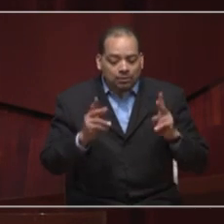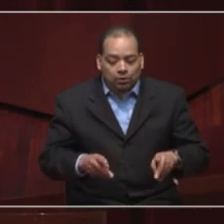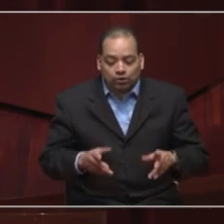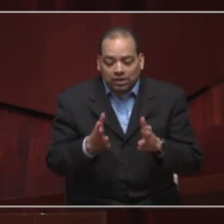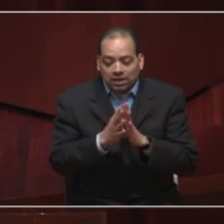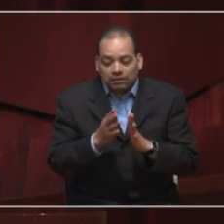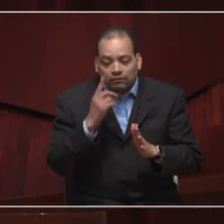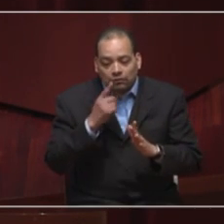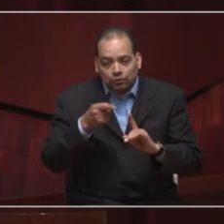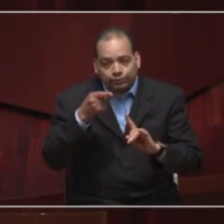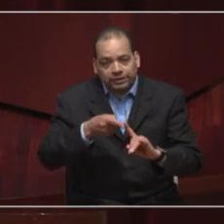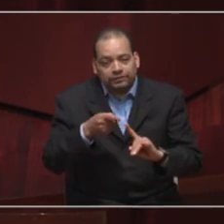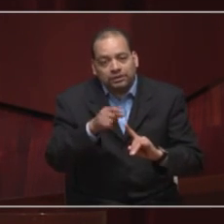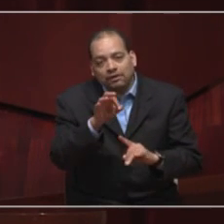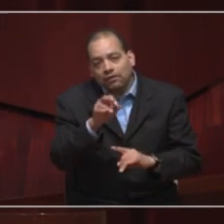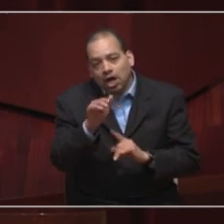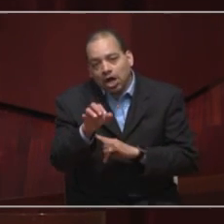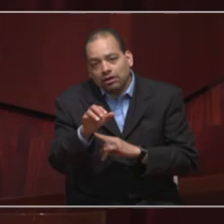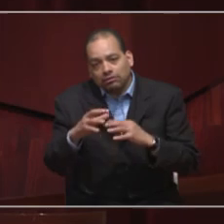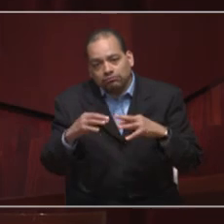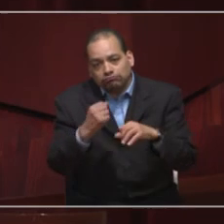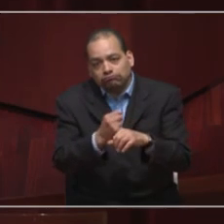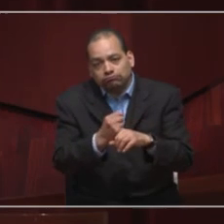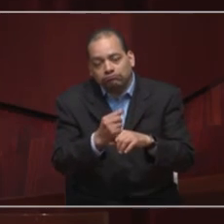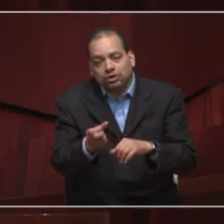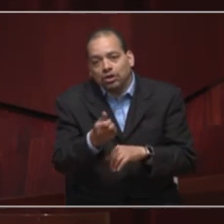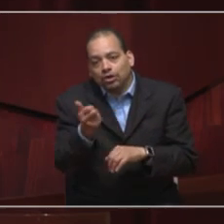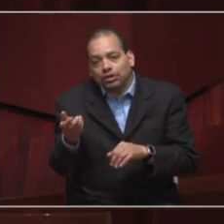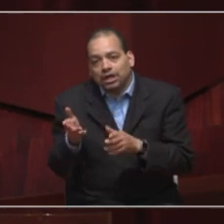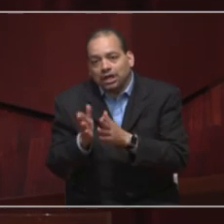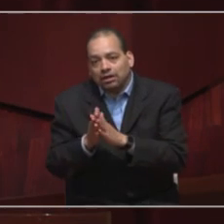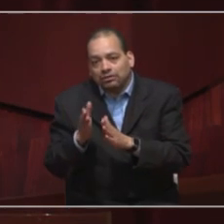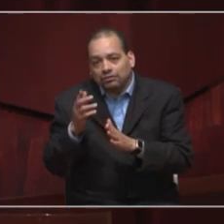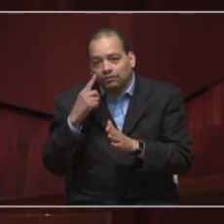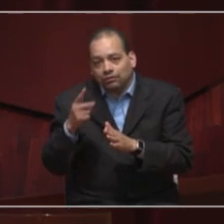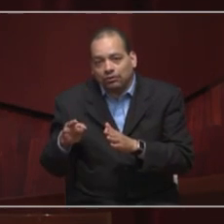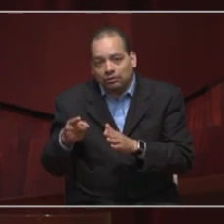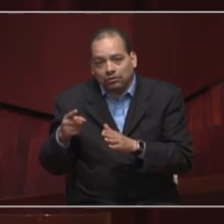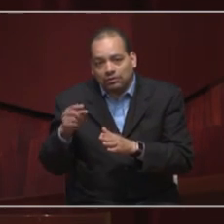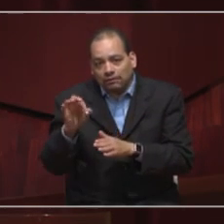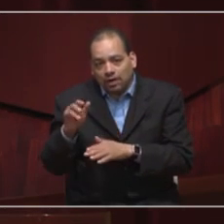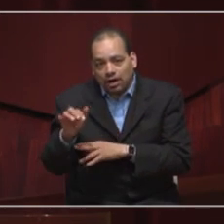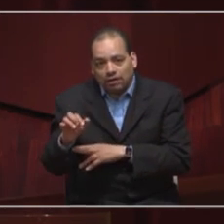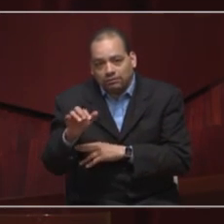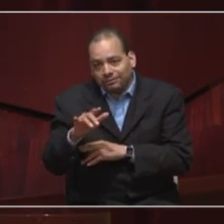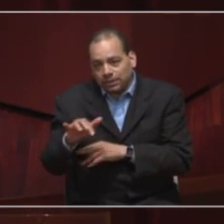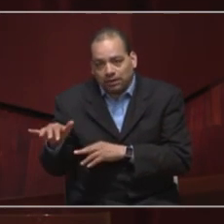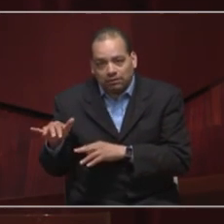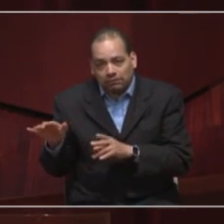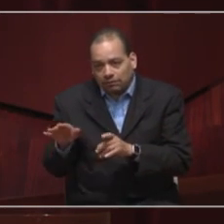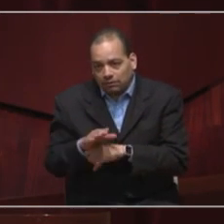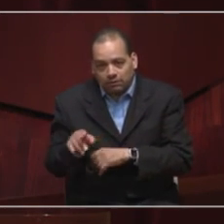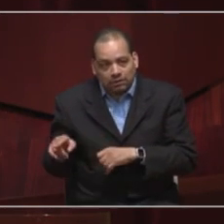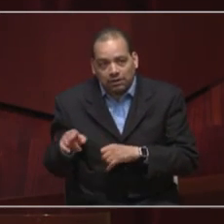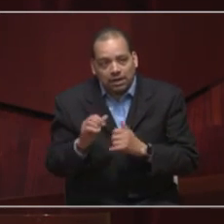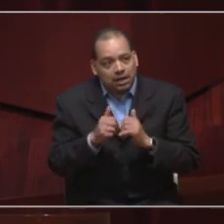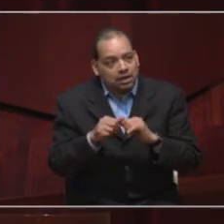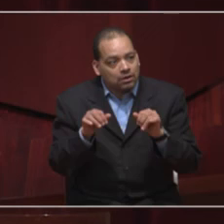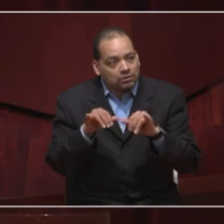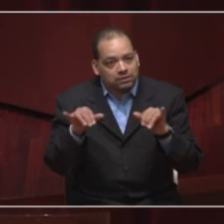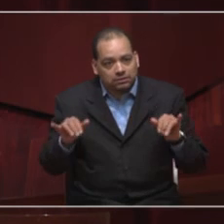and abbreviate something, where somebody else might ask for a specific file and spell it all out. How does the